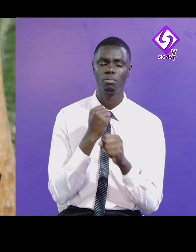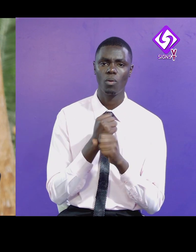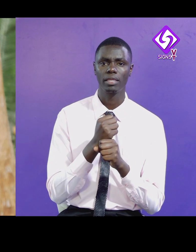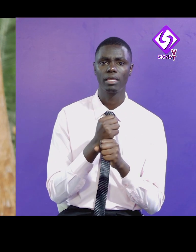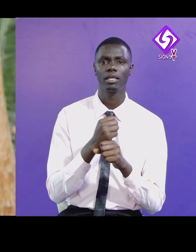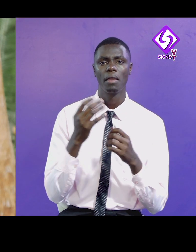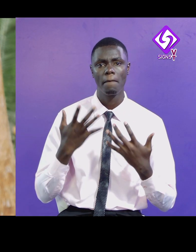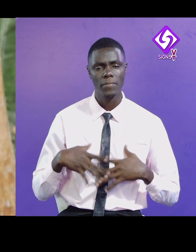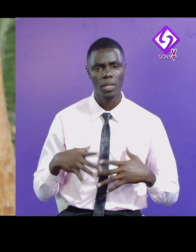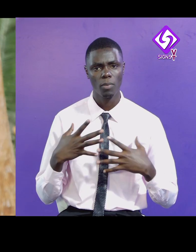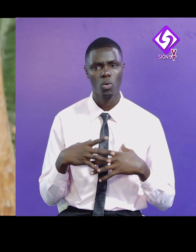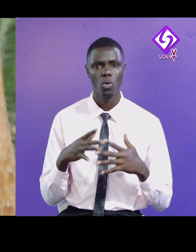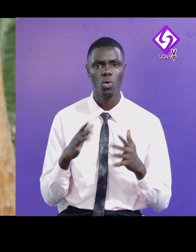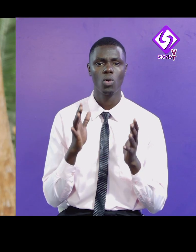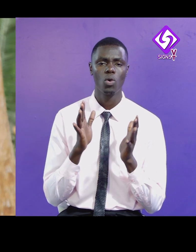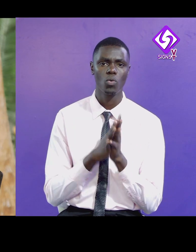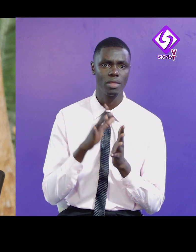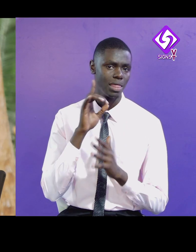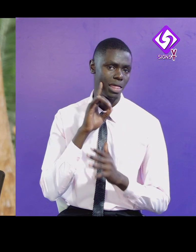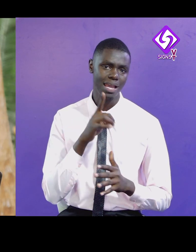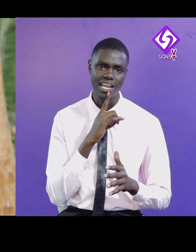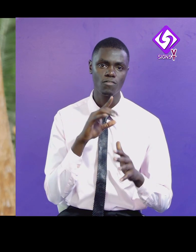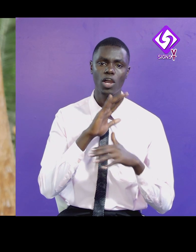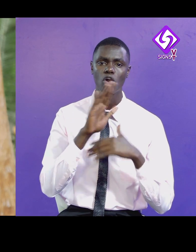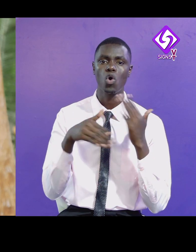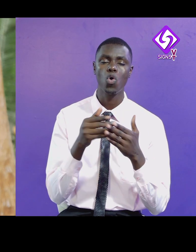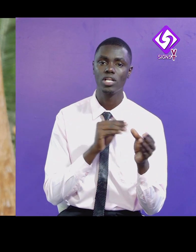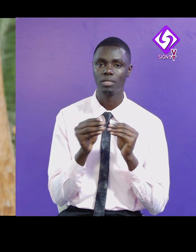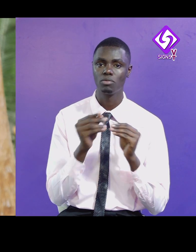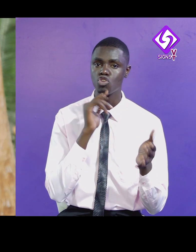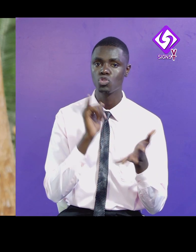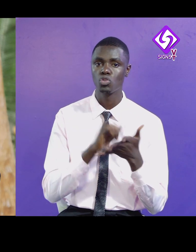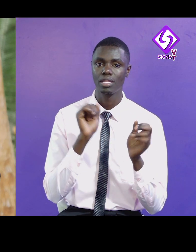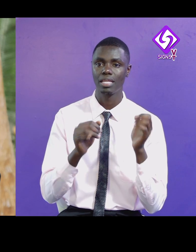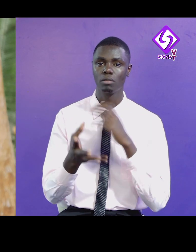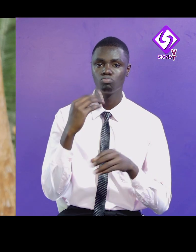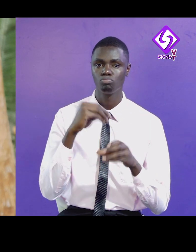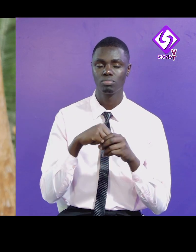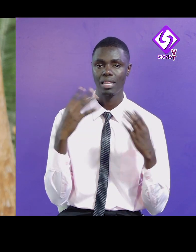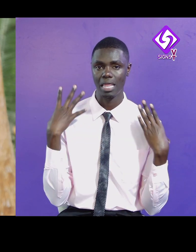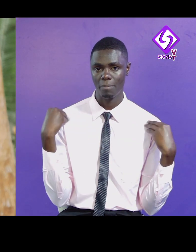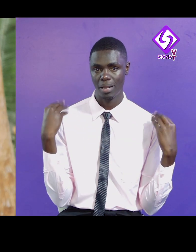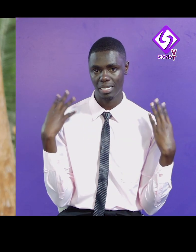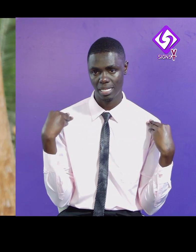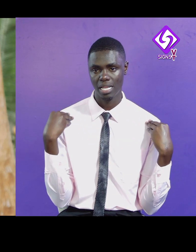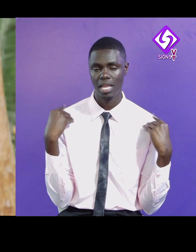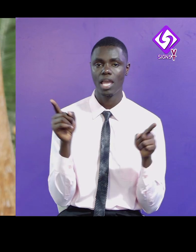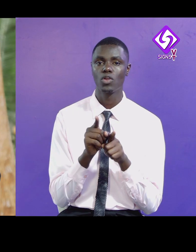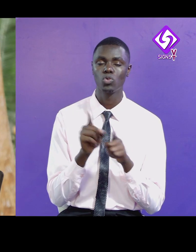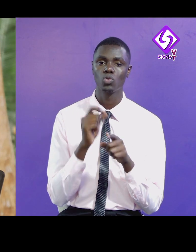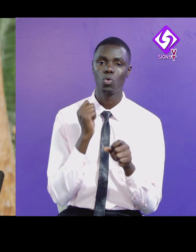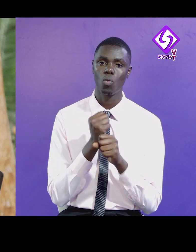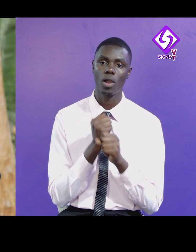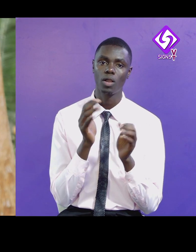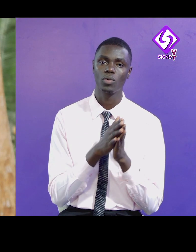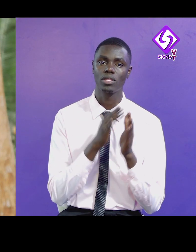alongside people with hearing impairments or disabilities so that they can adapt their practices in order to work